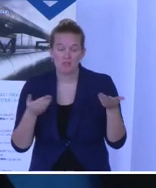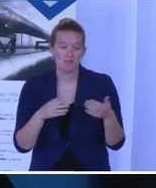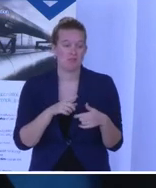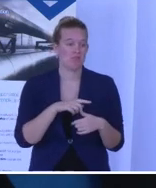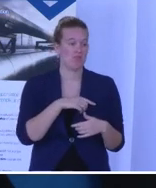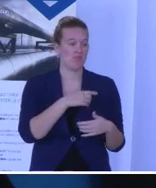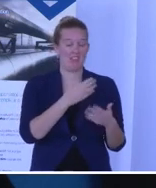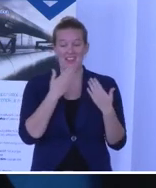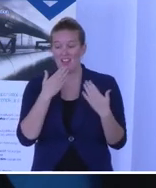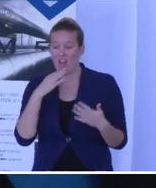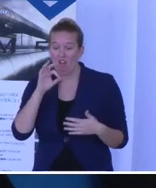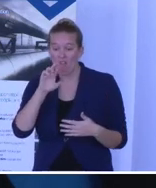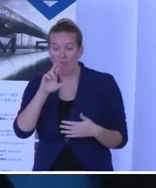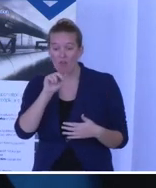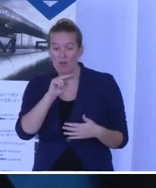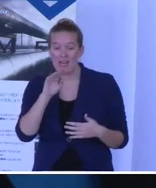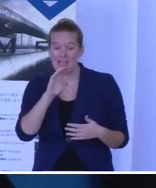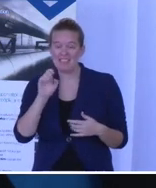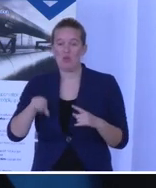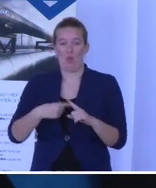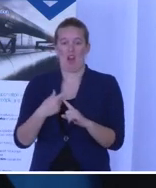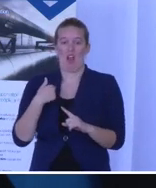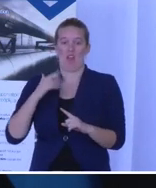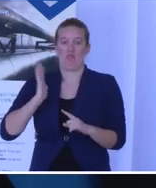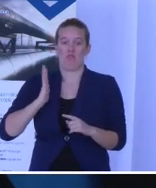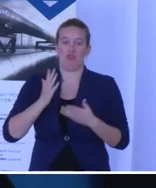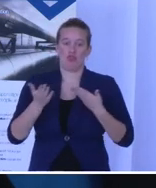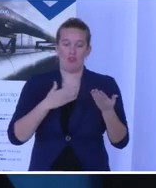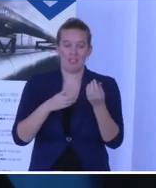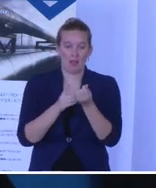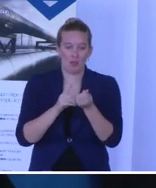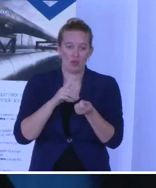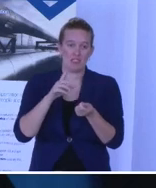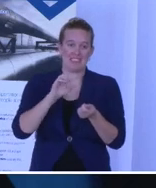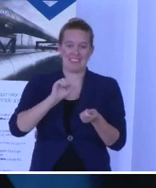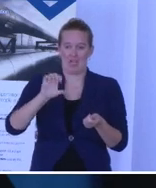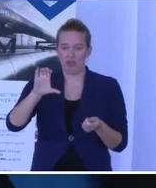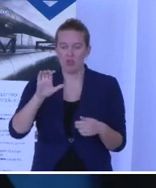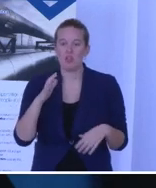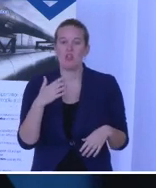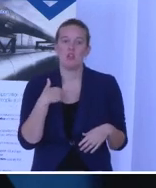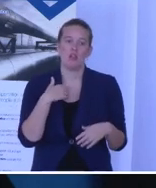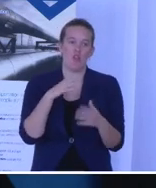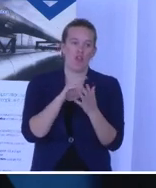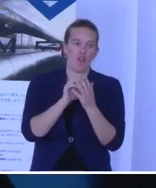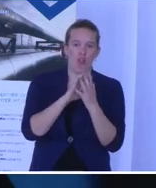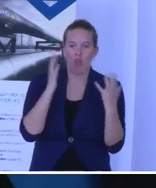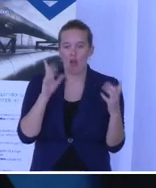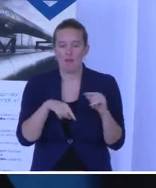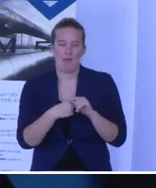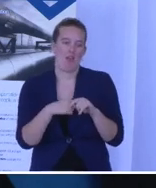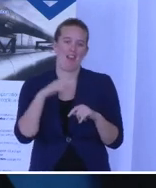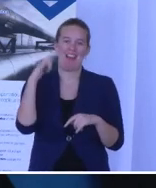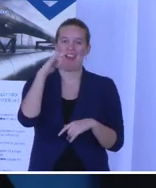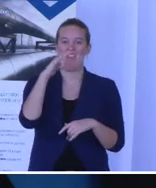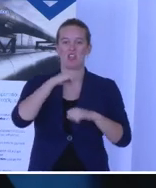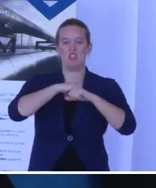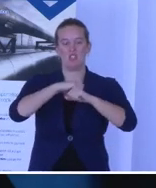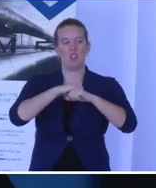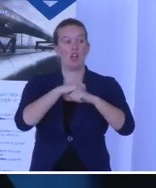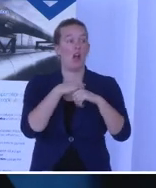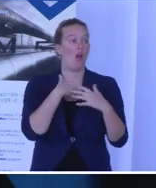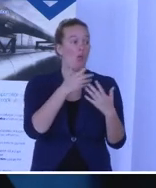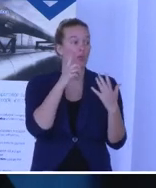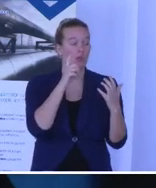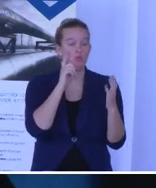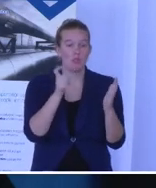Francine, who, when I served as the Deputy Secretary, taught me so much about aviation security. I do want to recognize